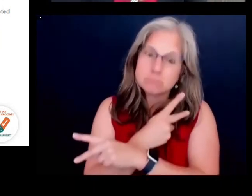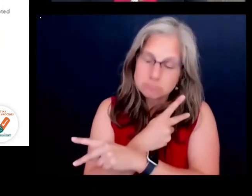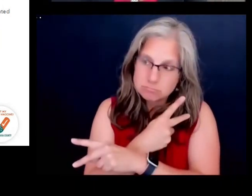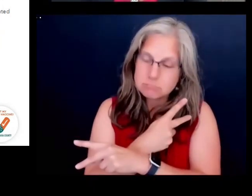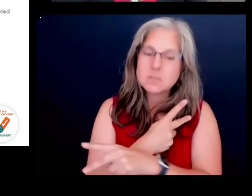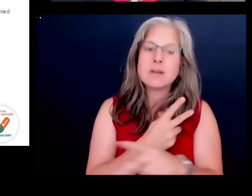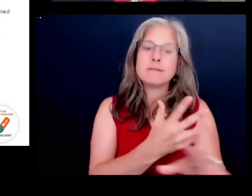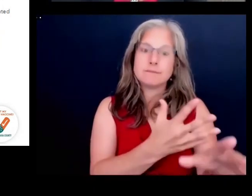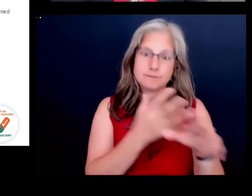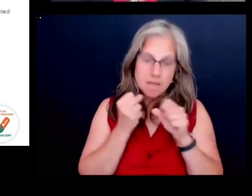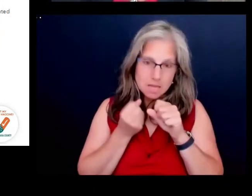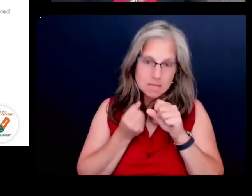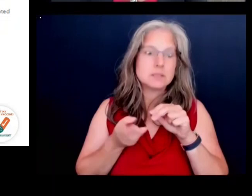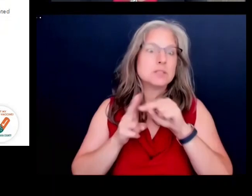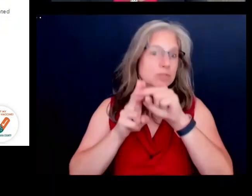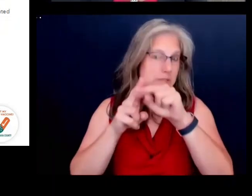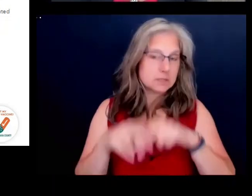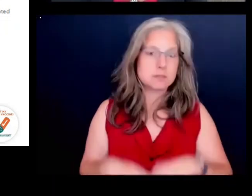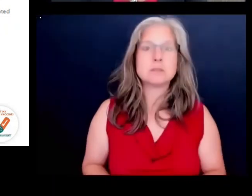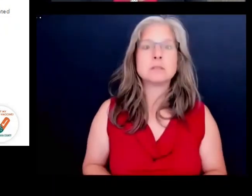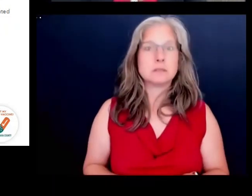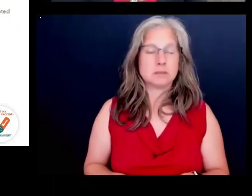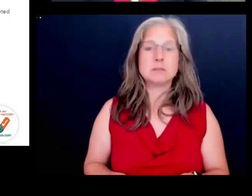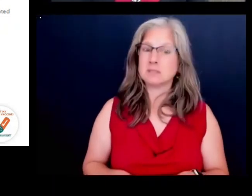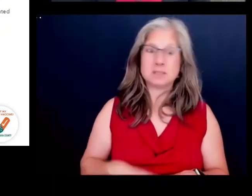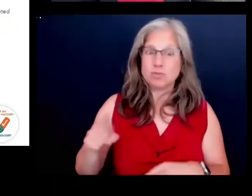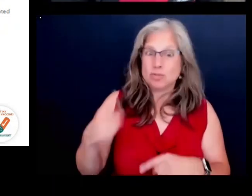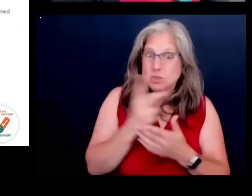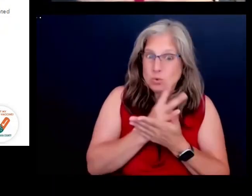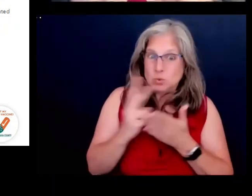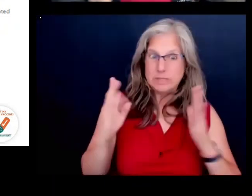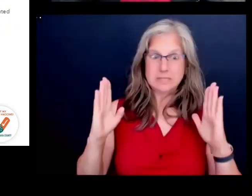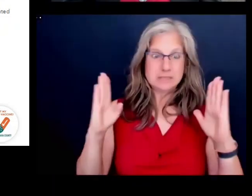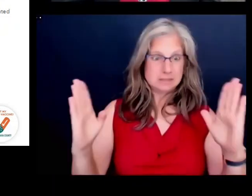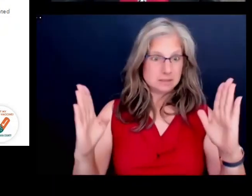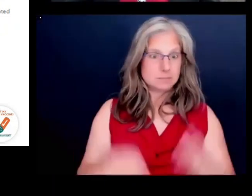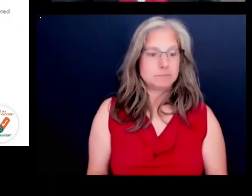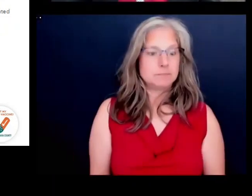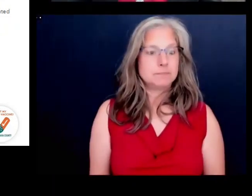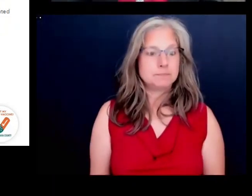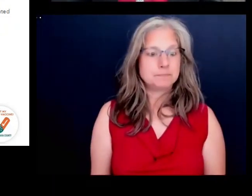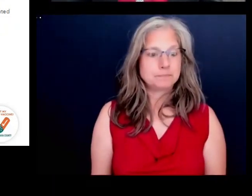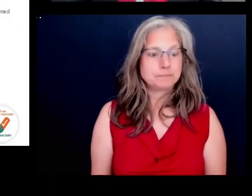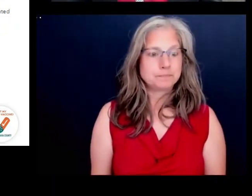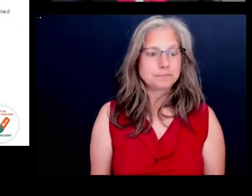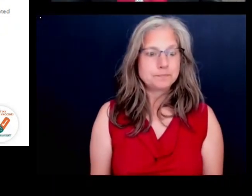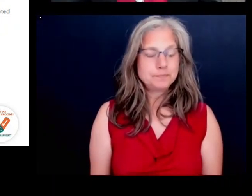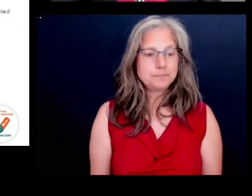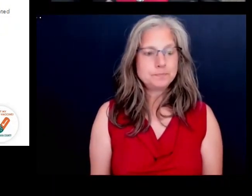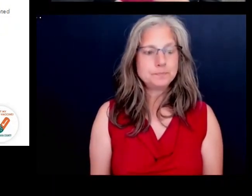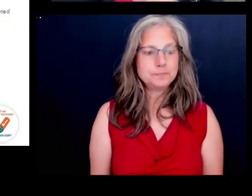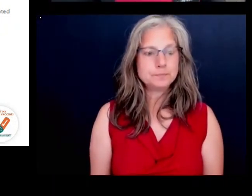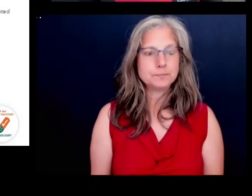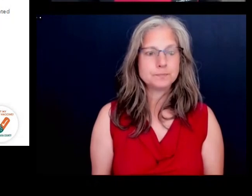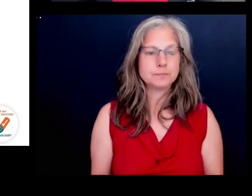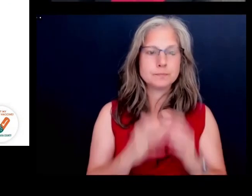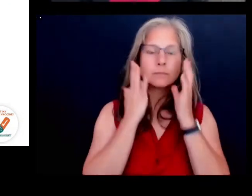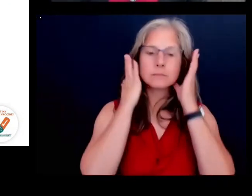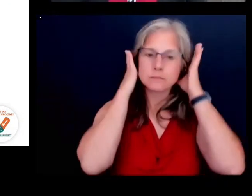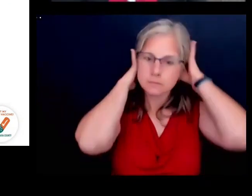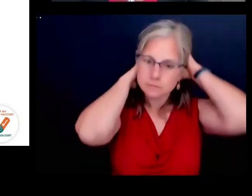and increasing in a very rapid manner within the spans of 2 weeks. Next.